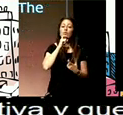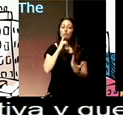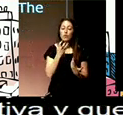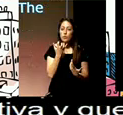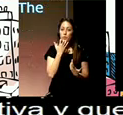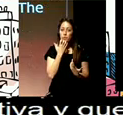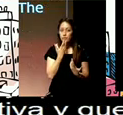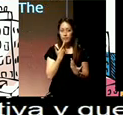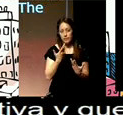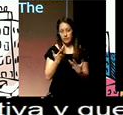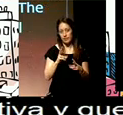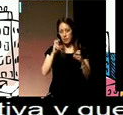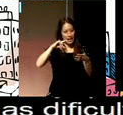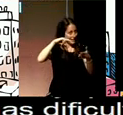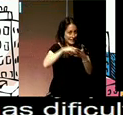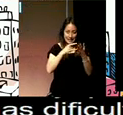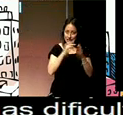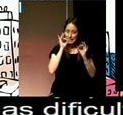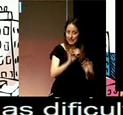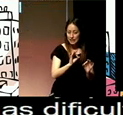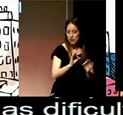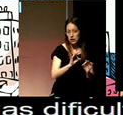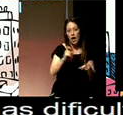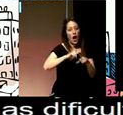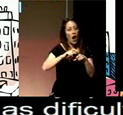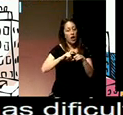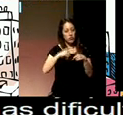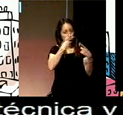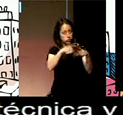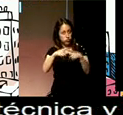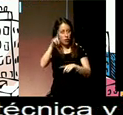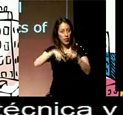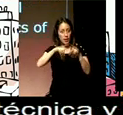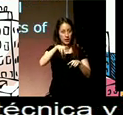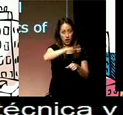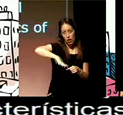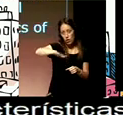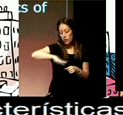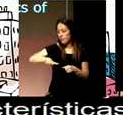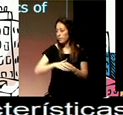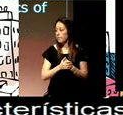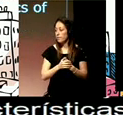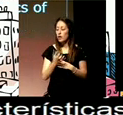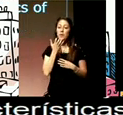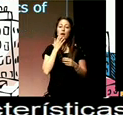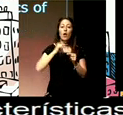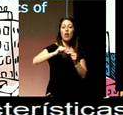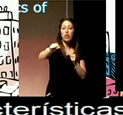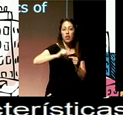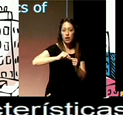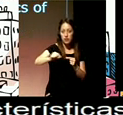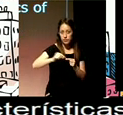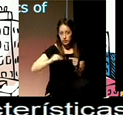related to the specific characteristics of the area. For example, long distances to walk, steep gradients,